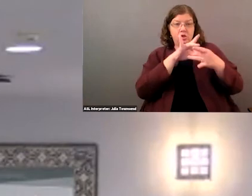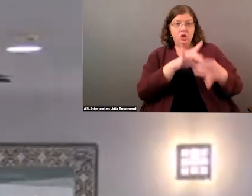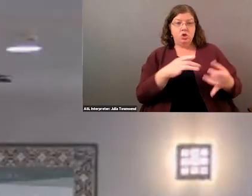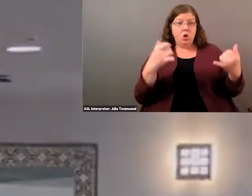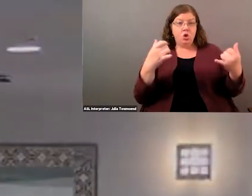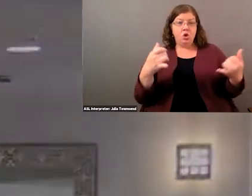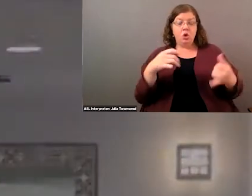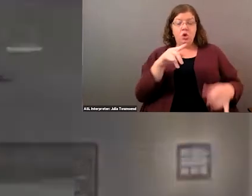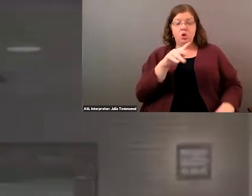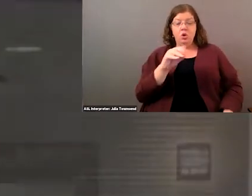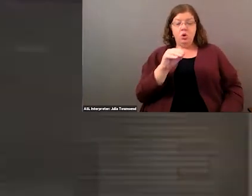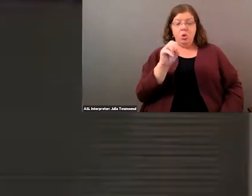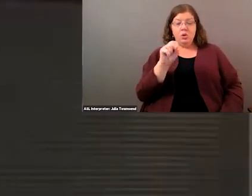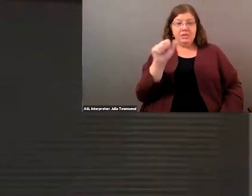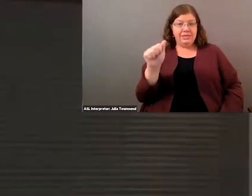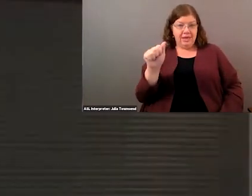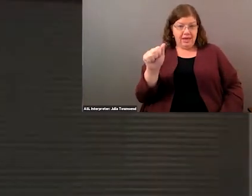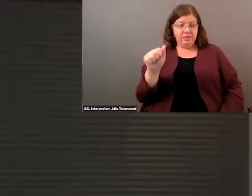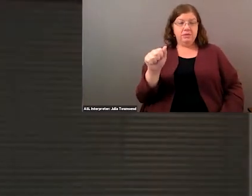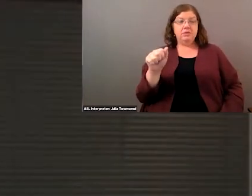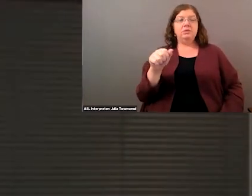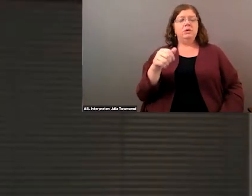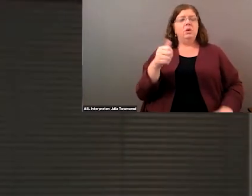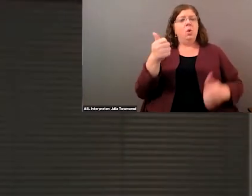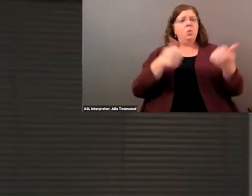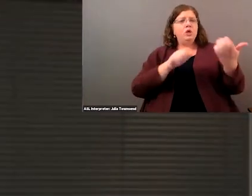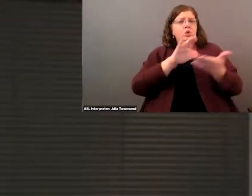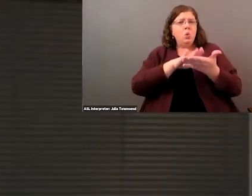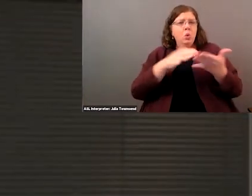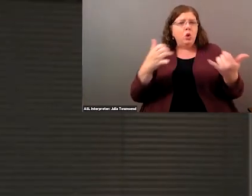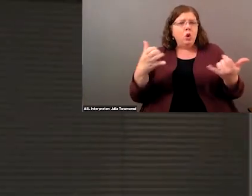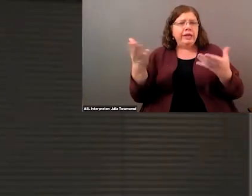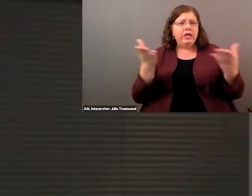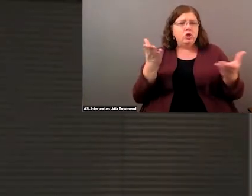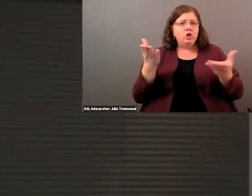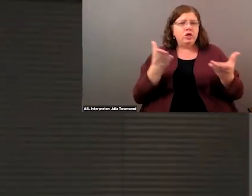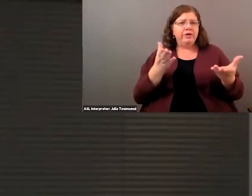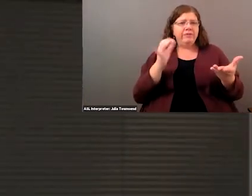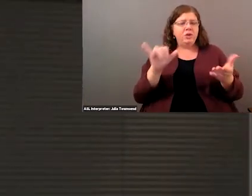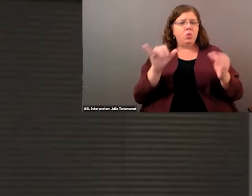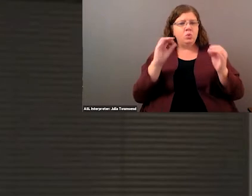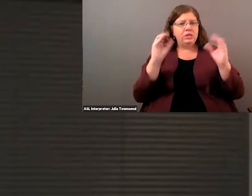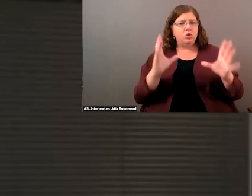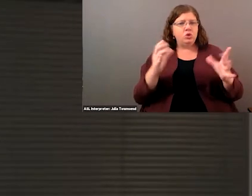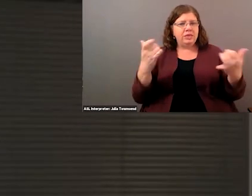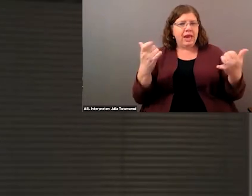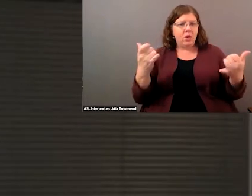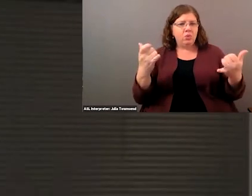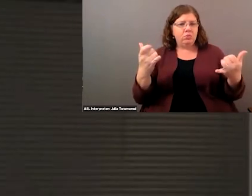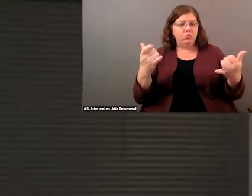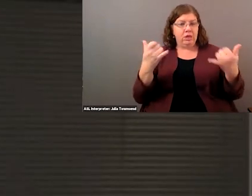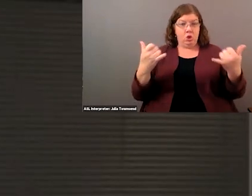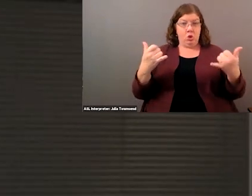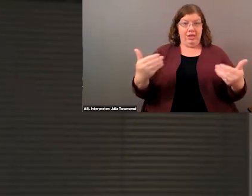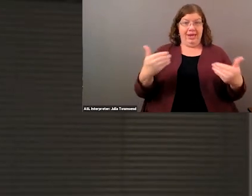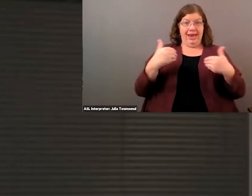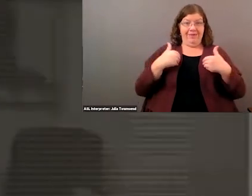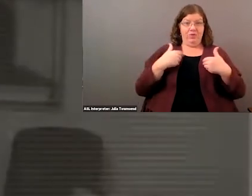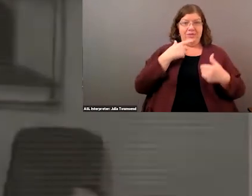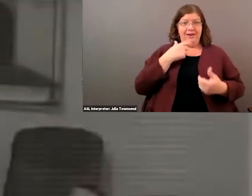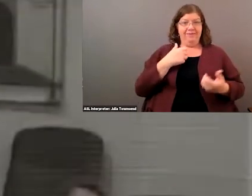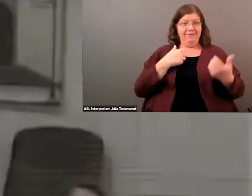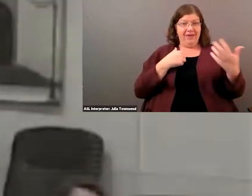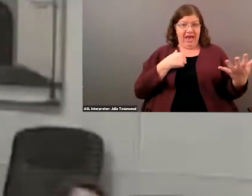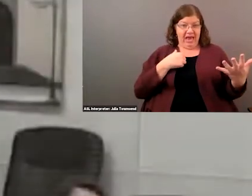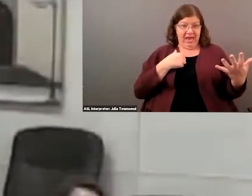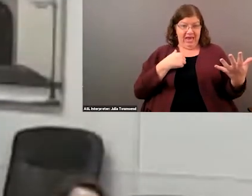our current TOSAs? The ones that I think you said we have 5? That we currently have 5, yes, and I believe they serve all